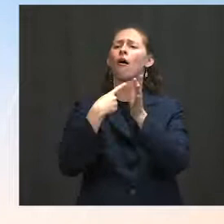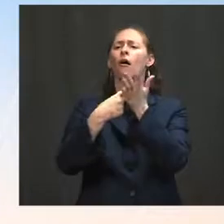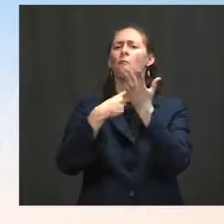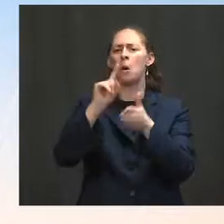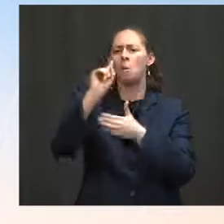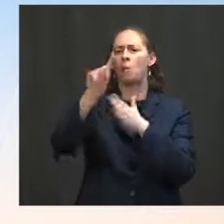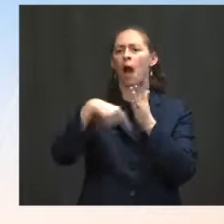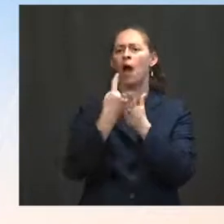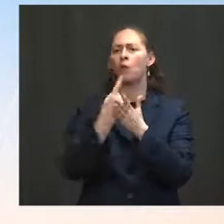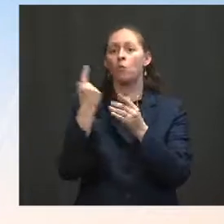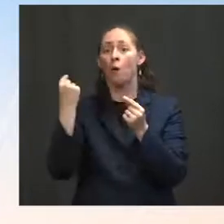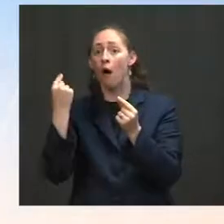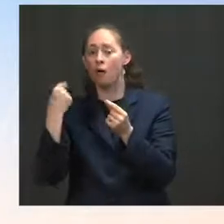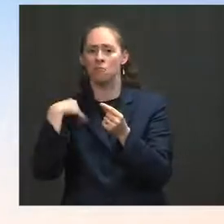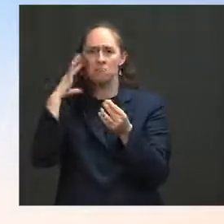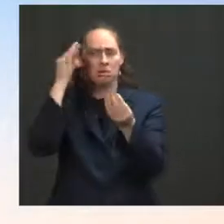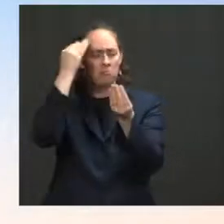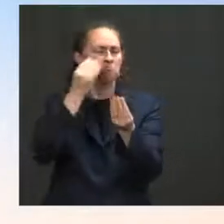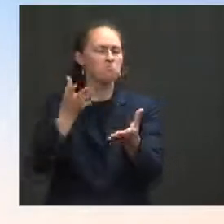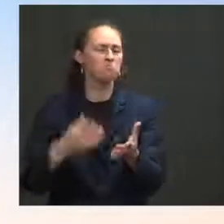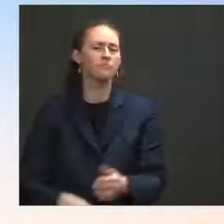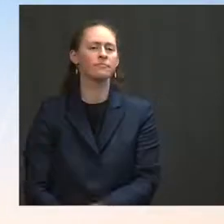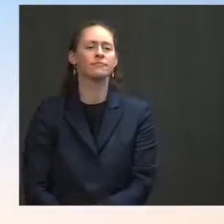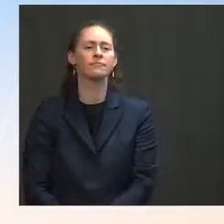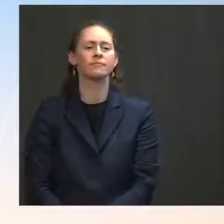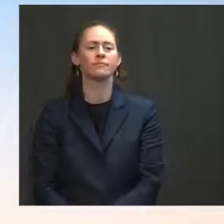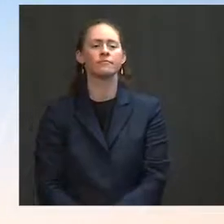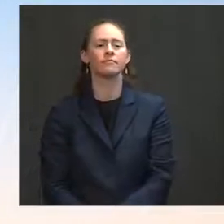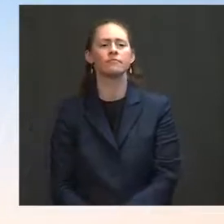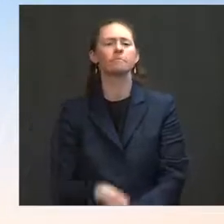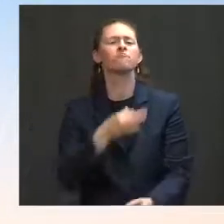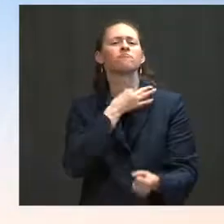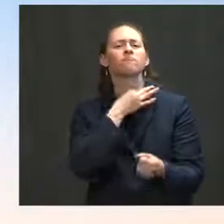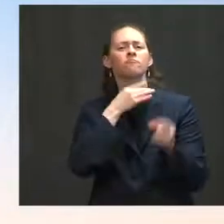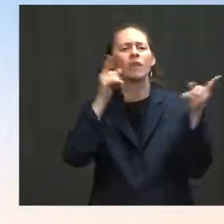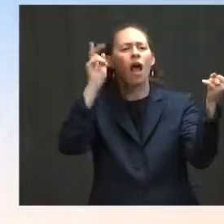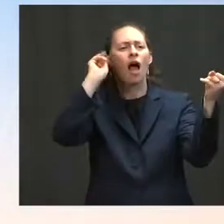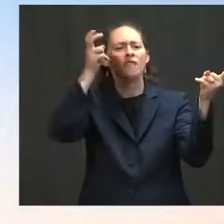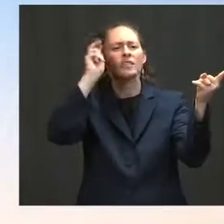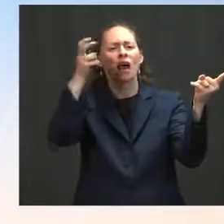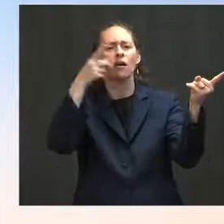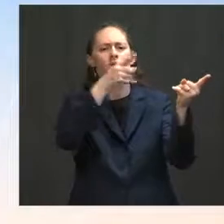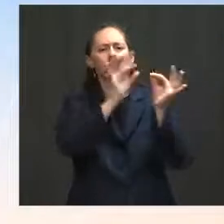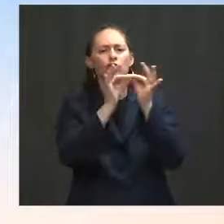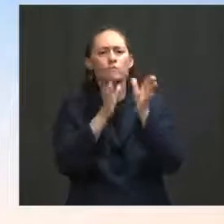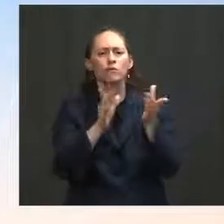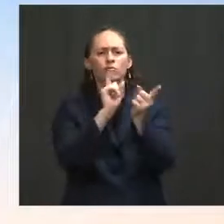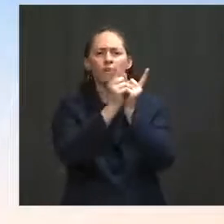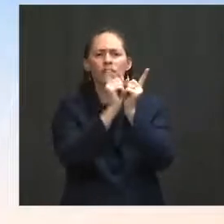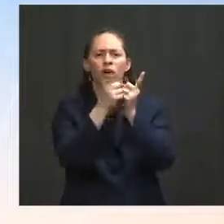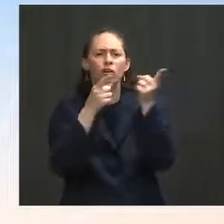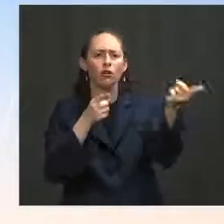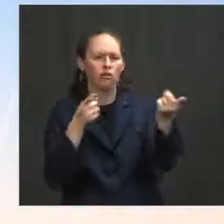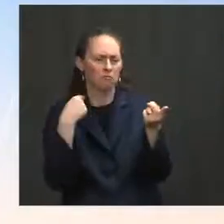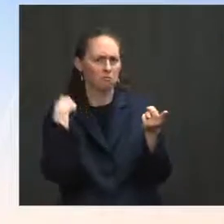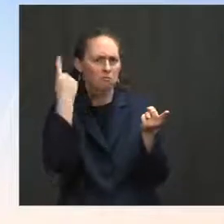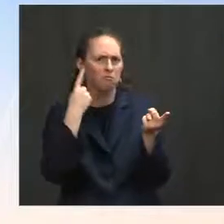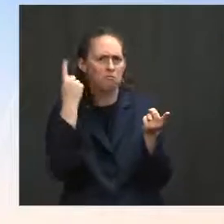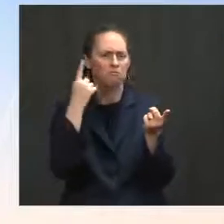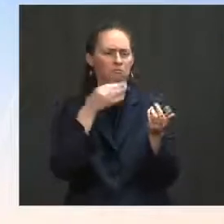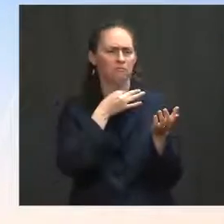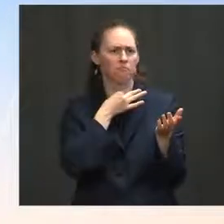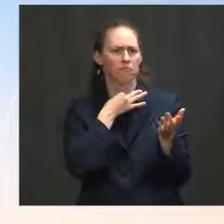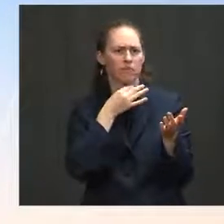the Afghan translators, does the president believe he has any executive authority